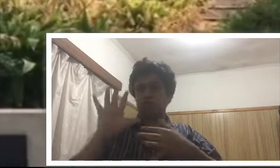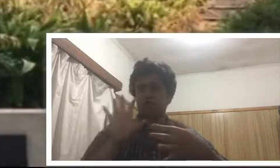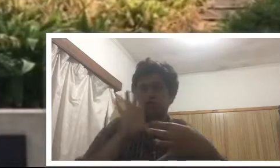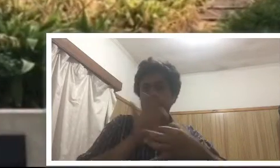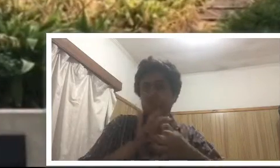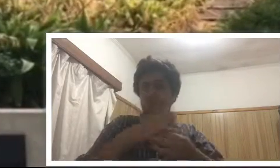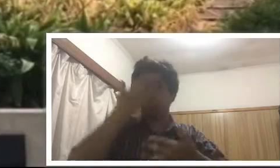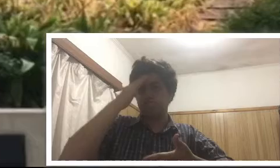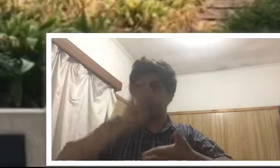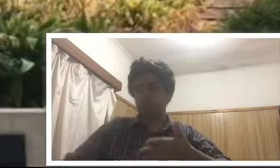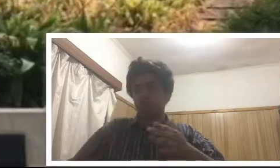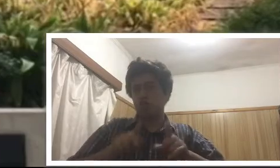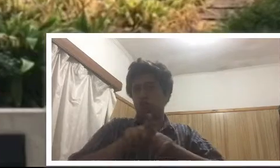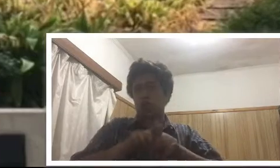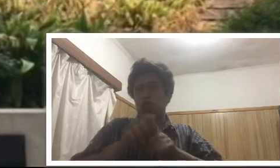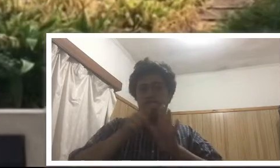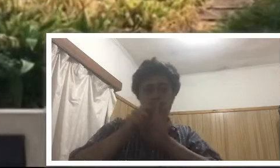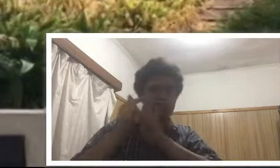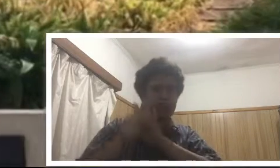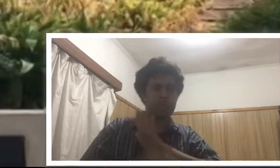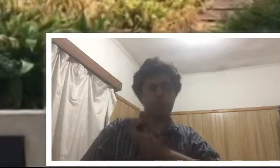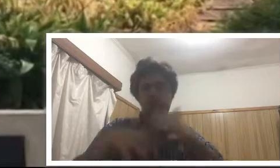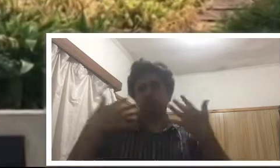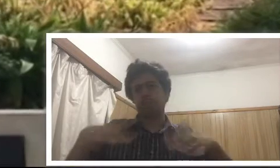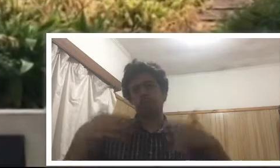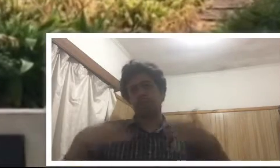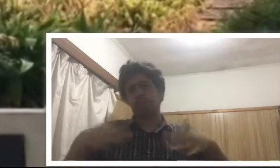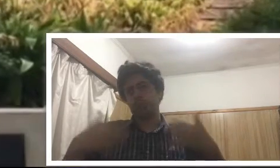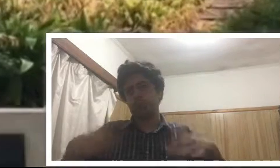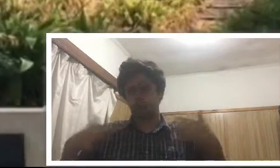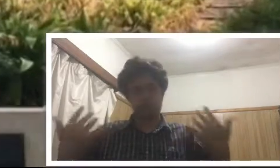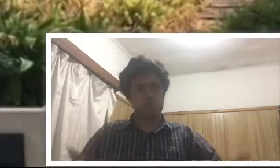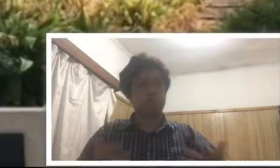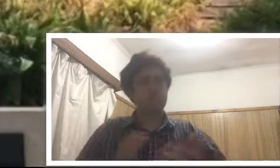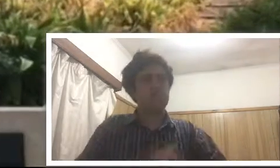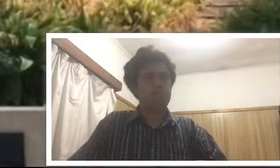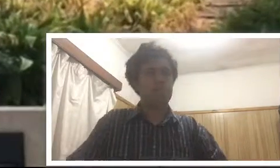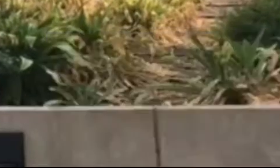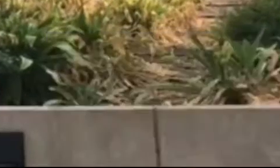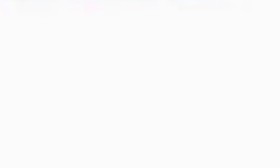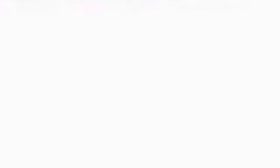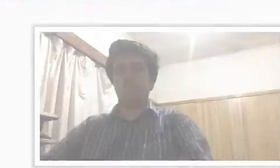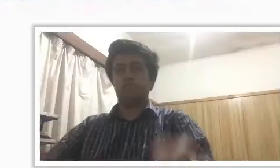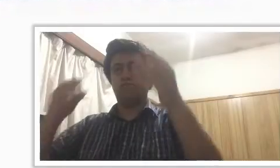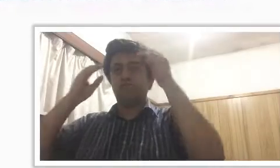This will deepen their understanding towards the Aboriginal and Torres Strait Islander cultures and beliefs.